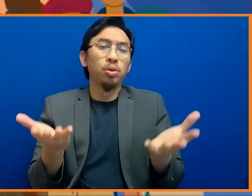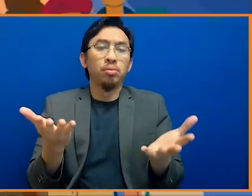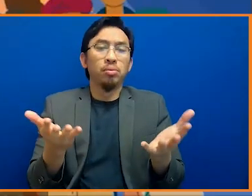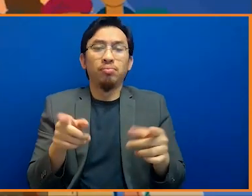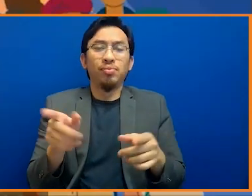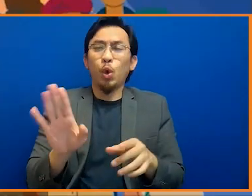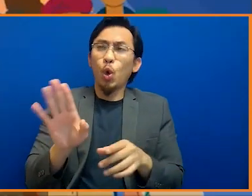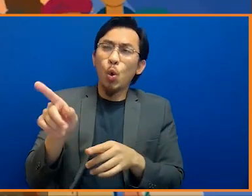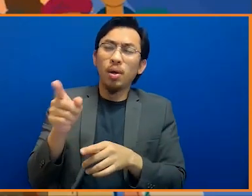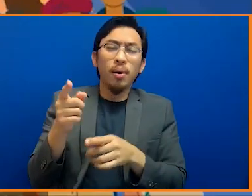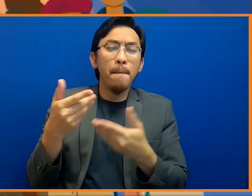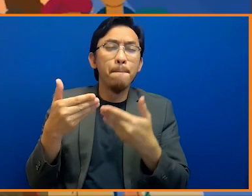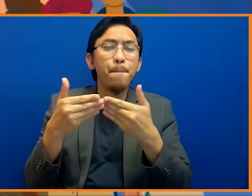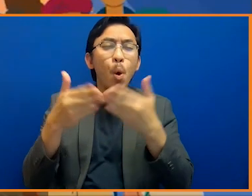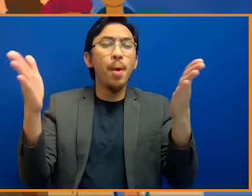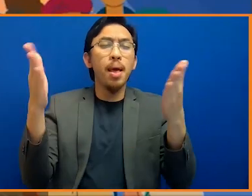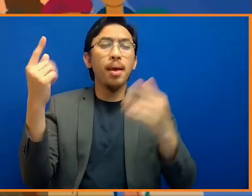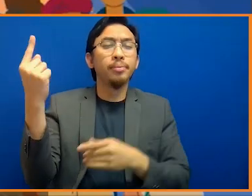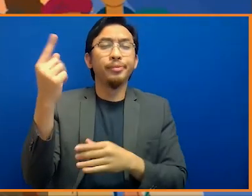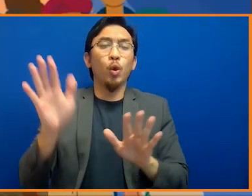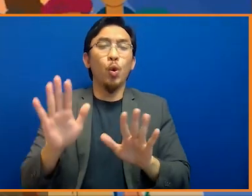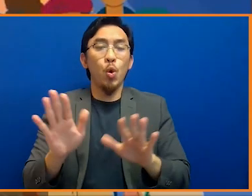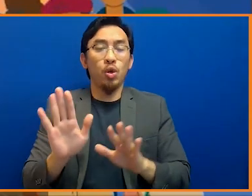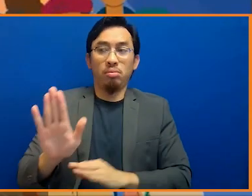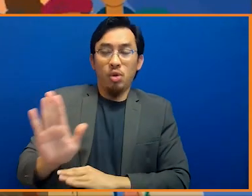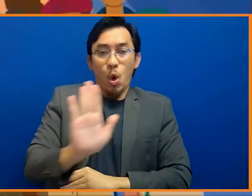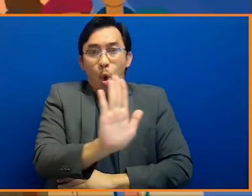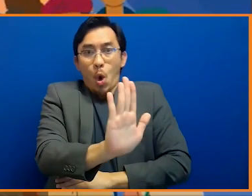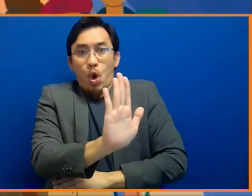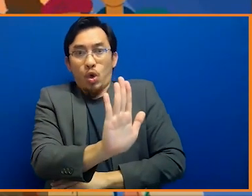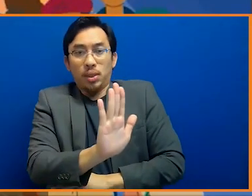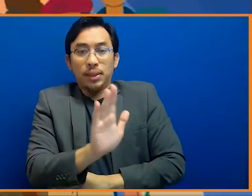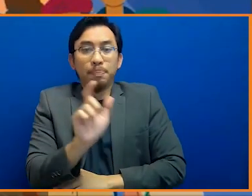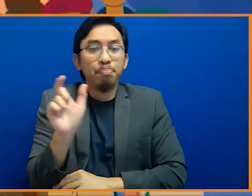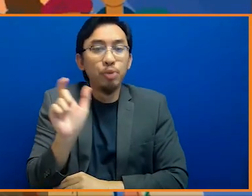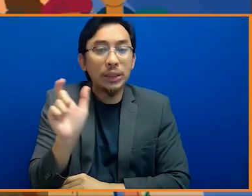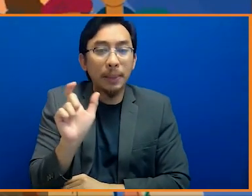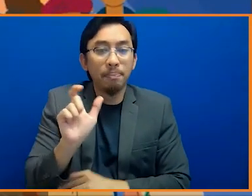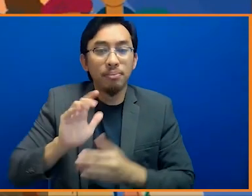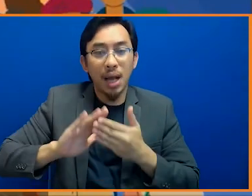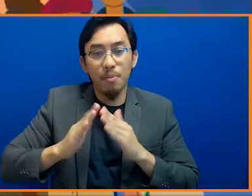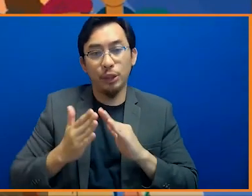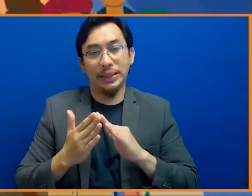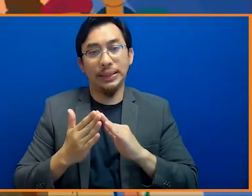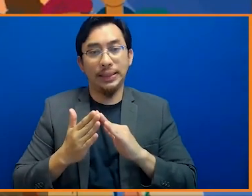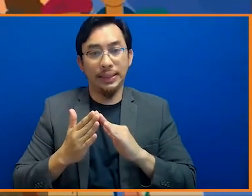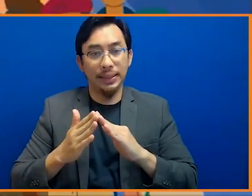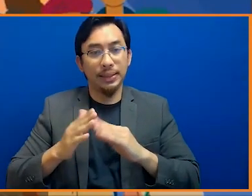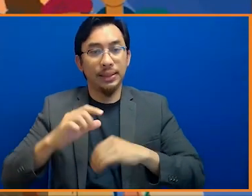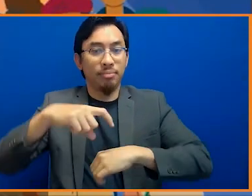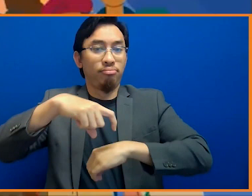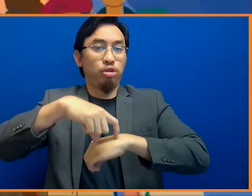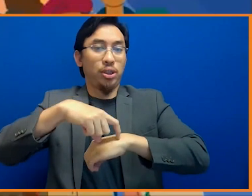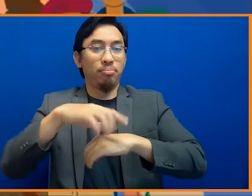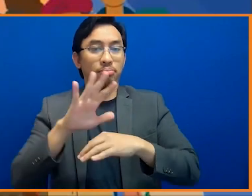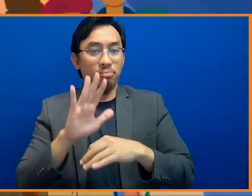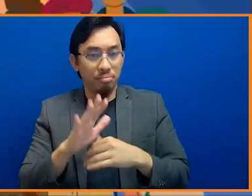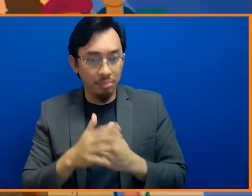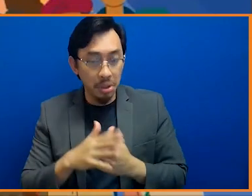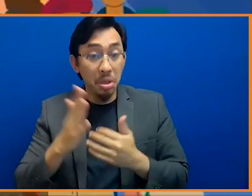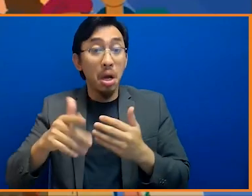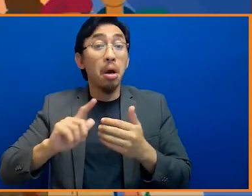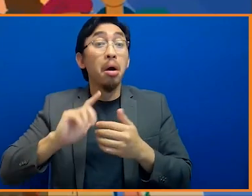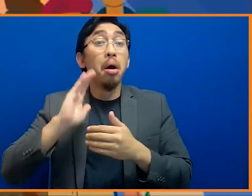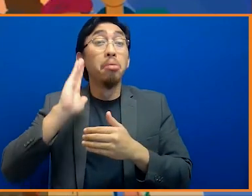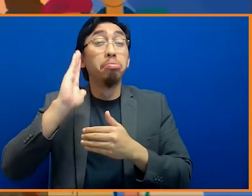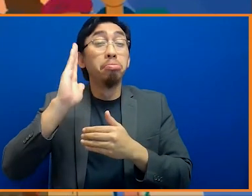it's not like a public structure. It's owned by Muslim community. All right. But